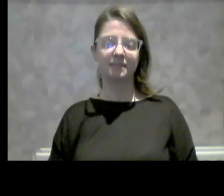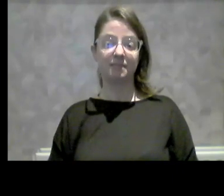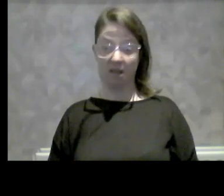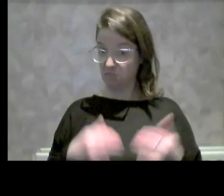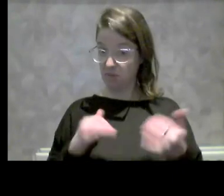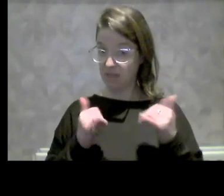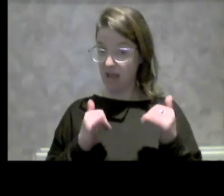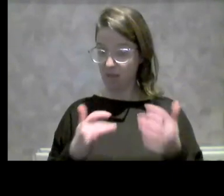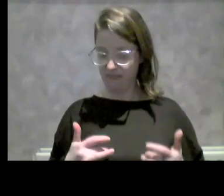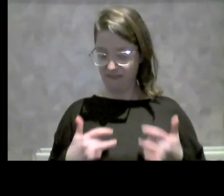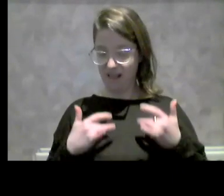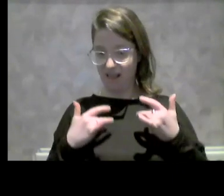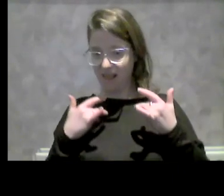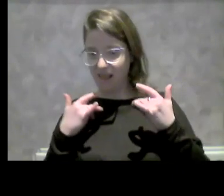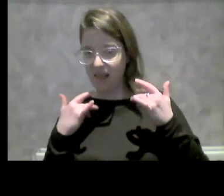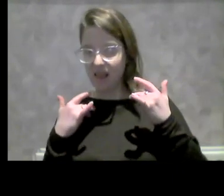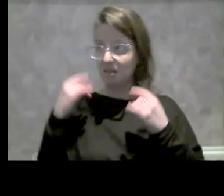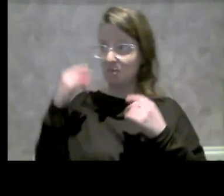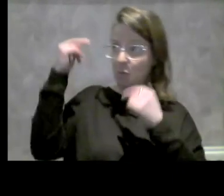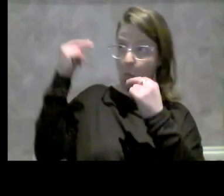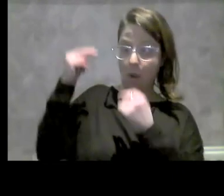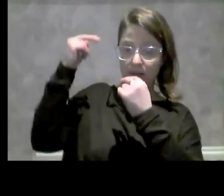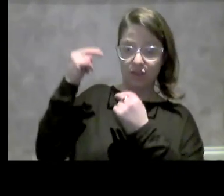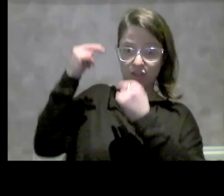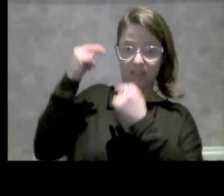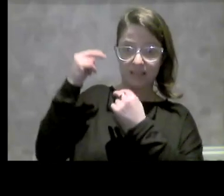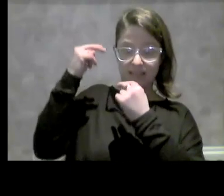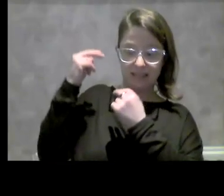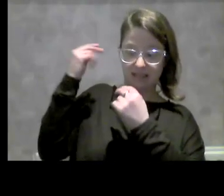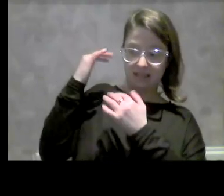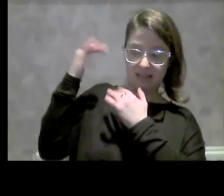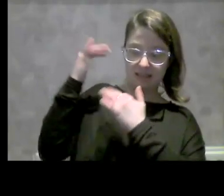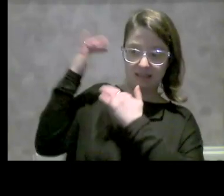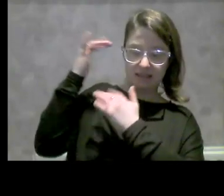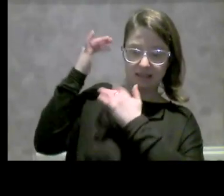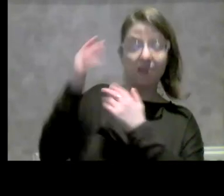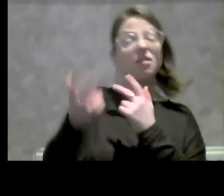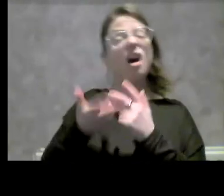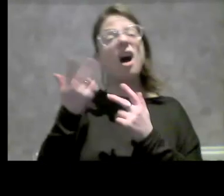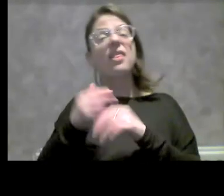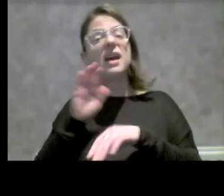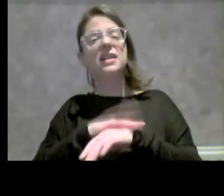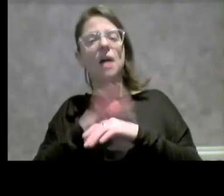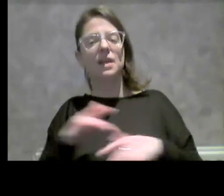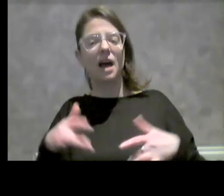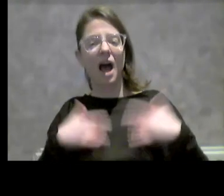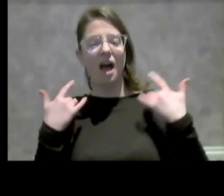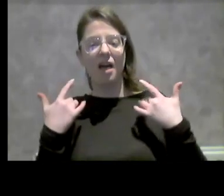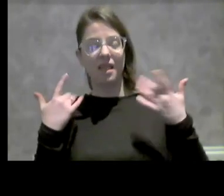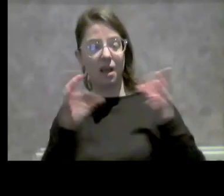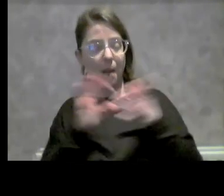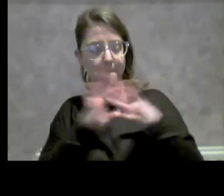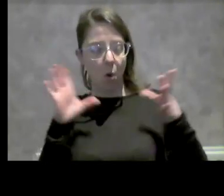Sometimes I get the feeling she's watching over me, and other times I feel like I should go.